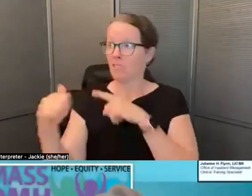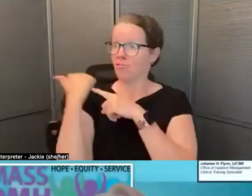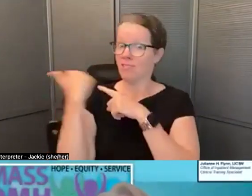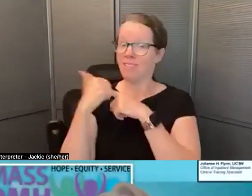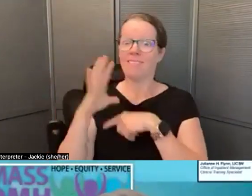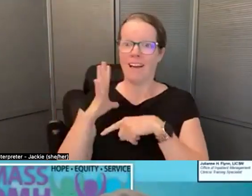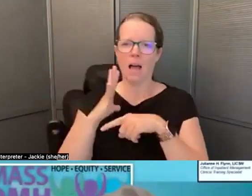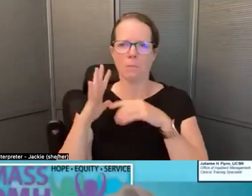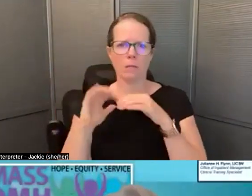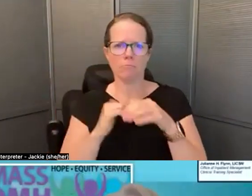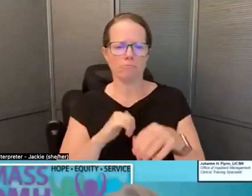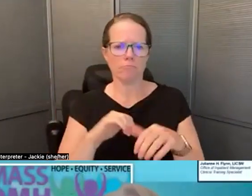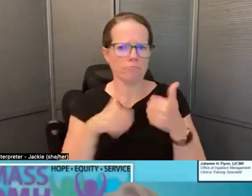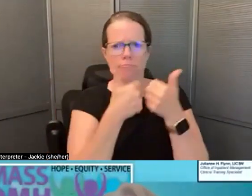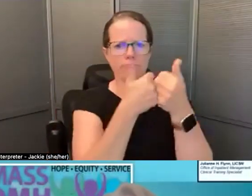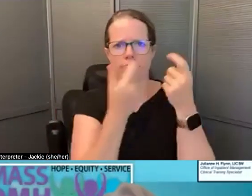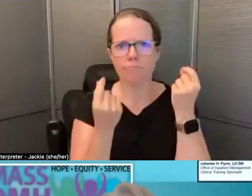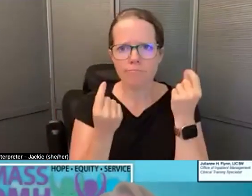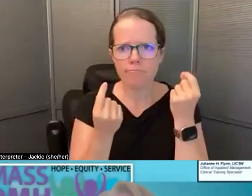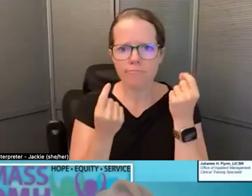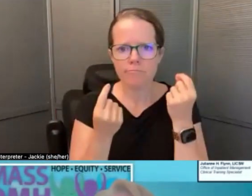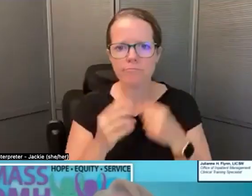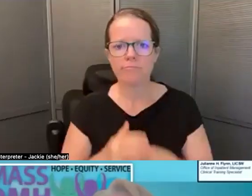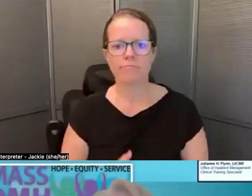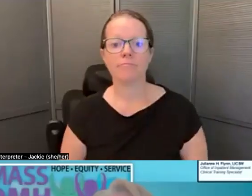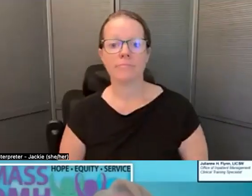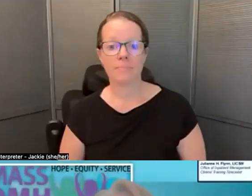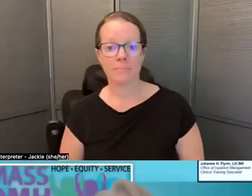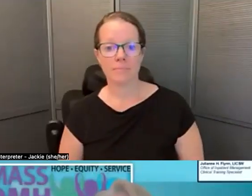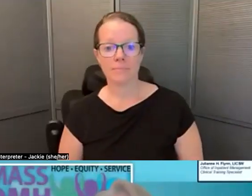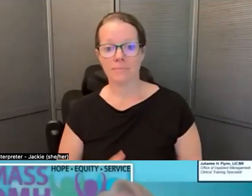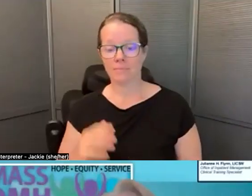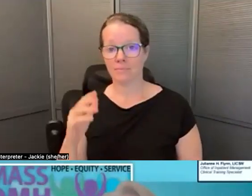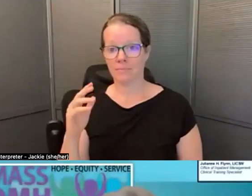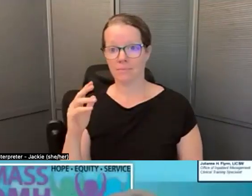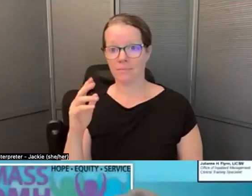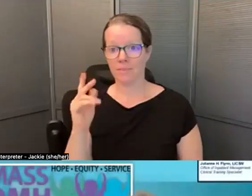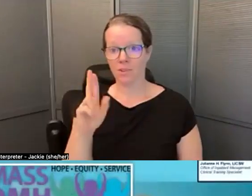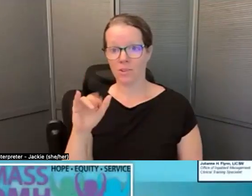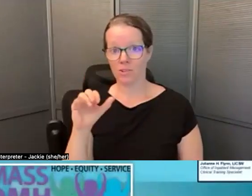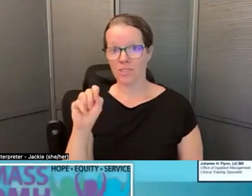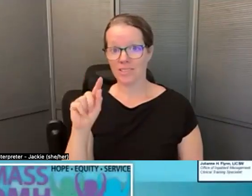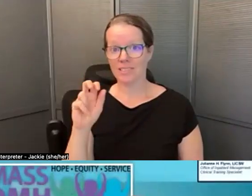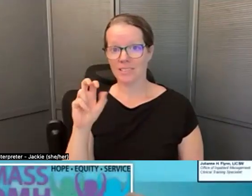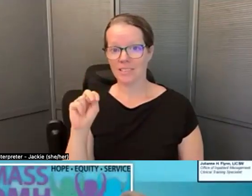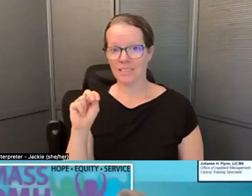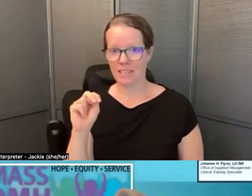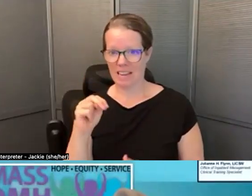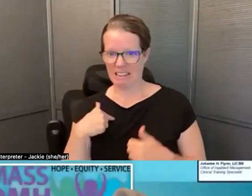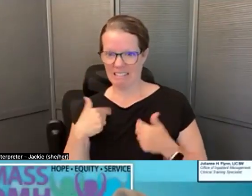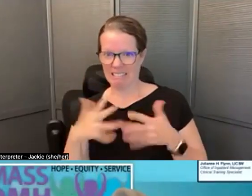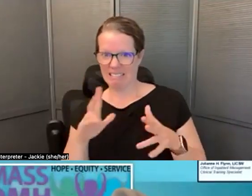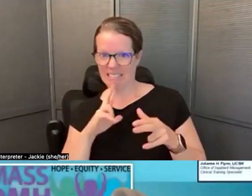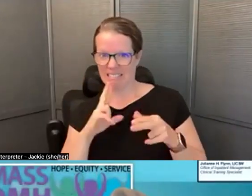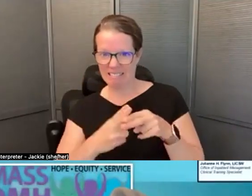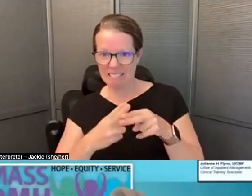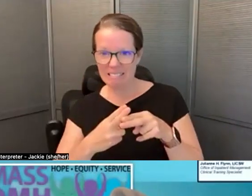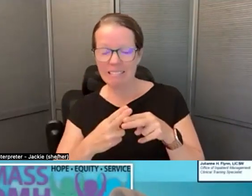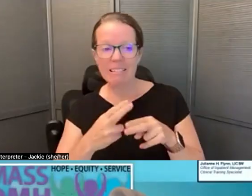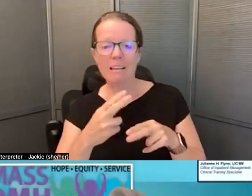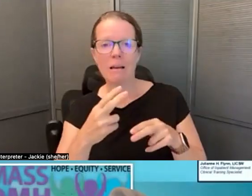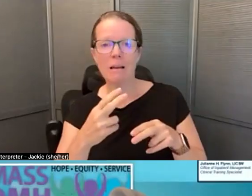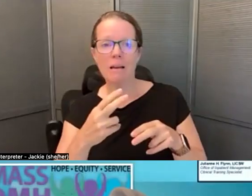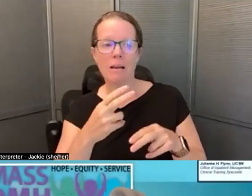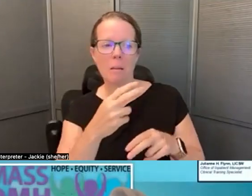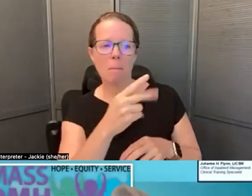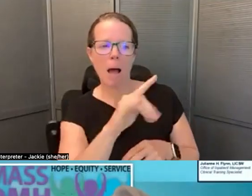So for us, as we mentioned, my group came in a few months into it. I think it had been the pilot program had been going on for about